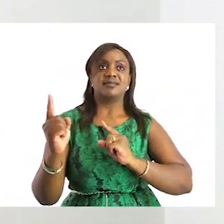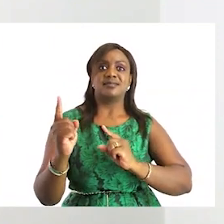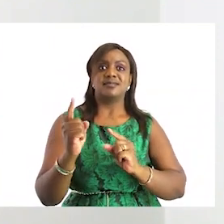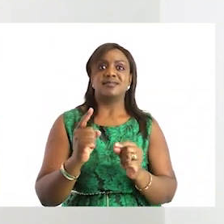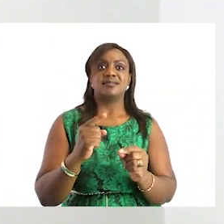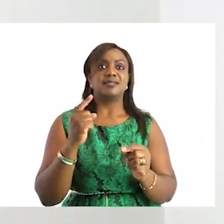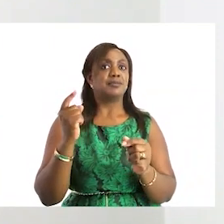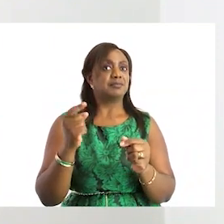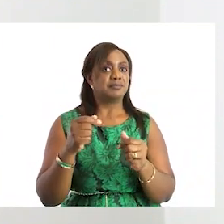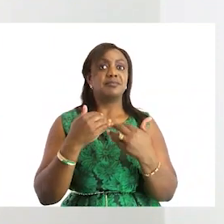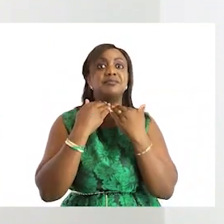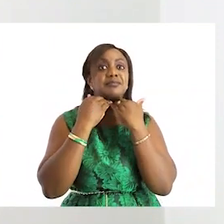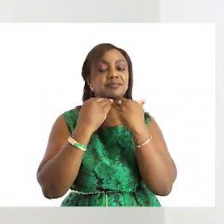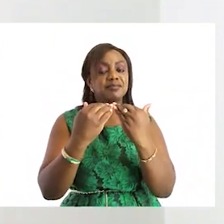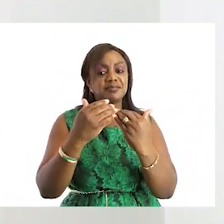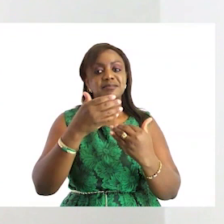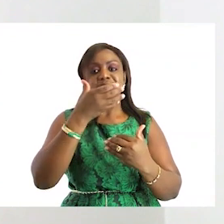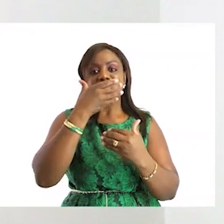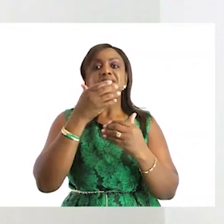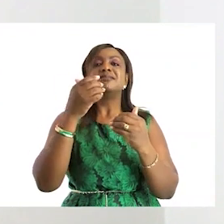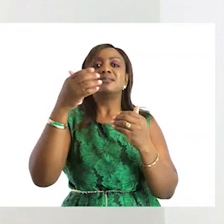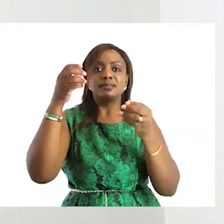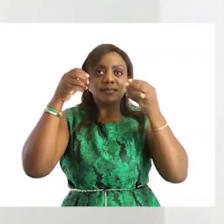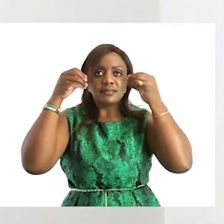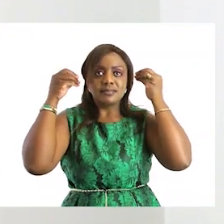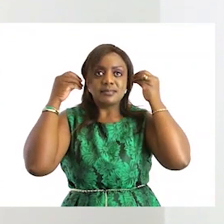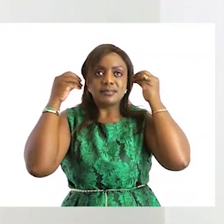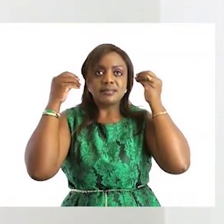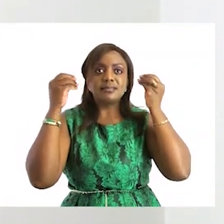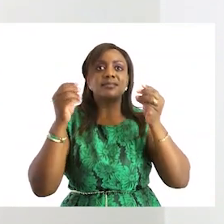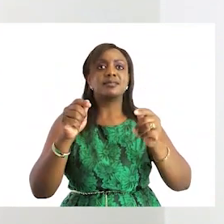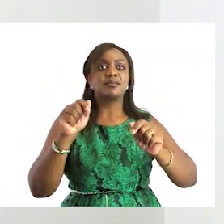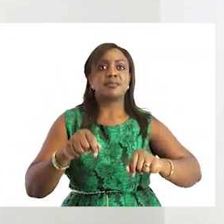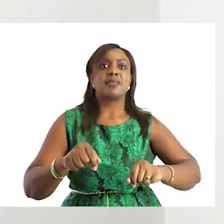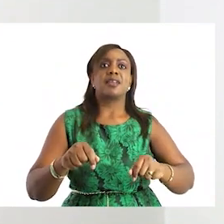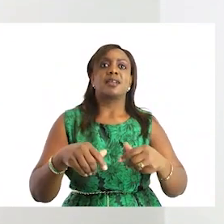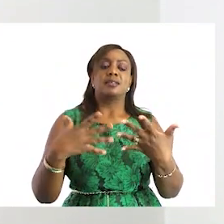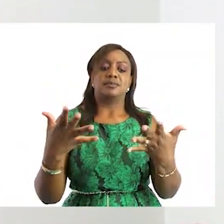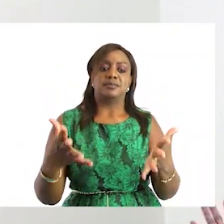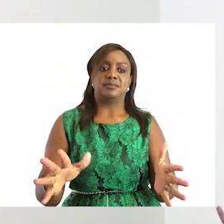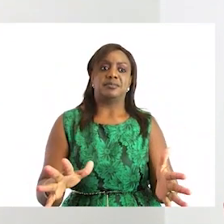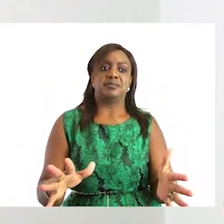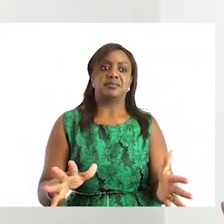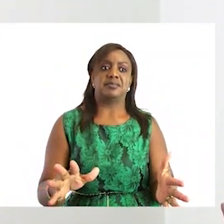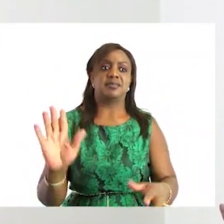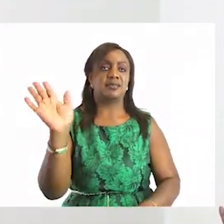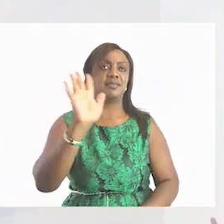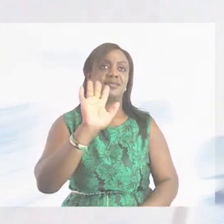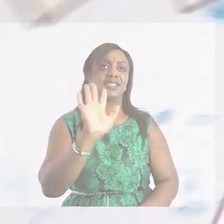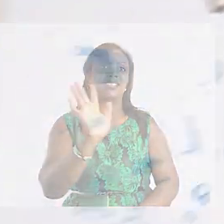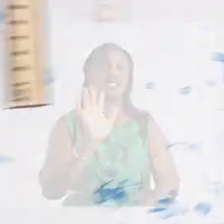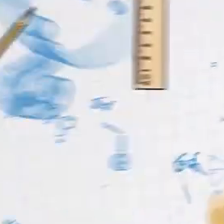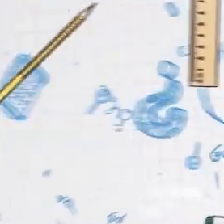Always wear a mask in public. And from us in the studio, until next time, ciao.